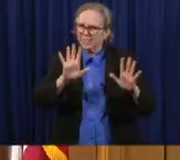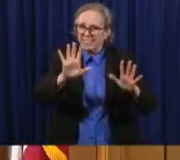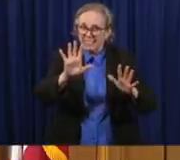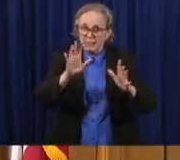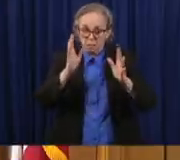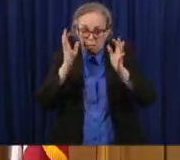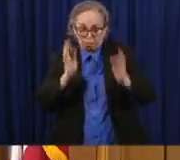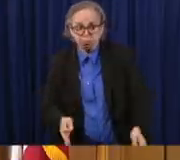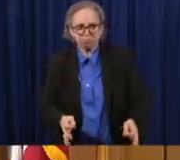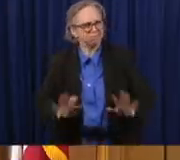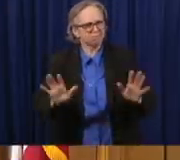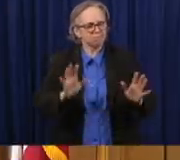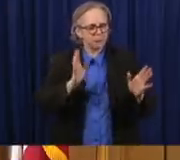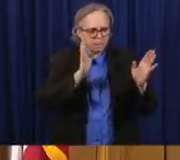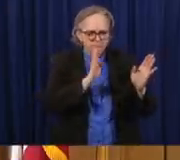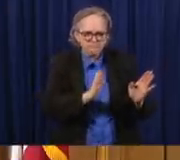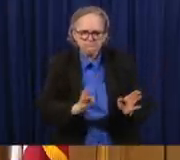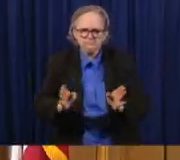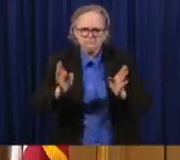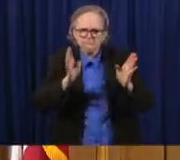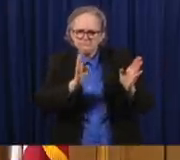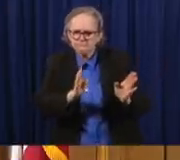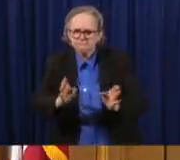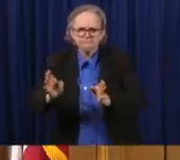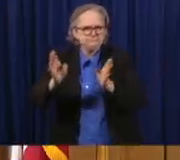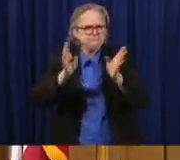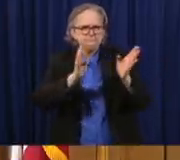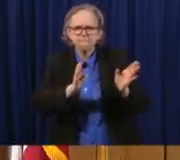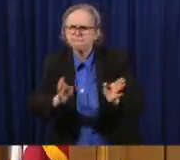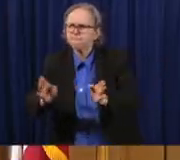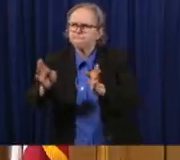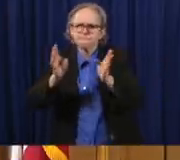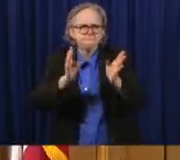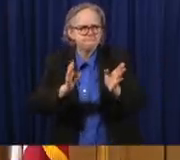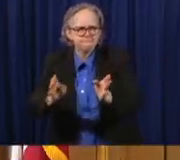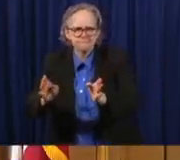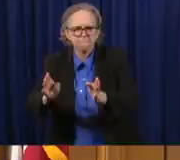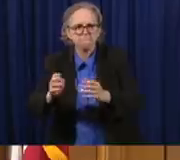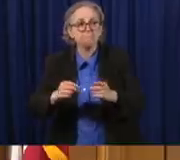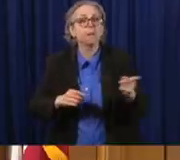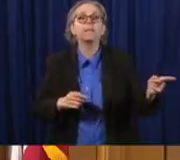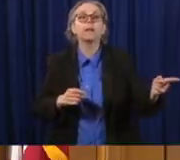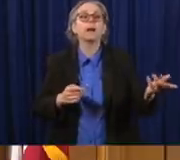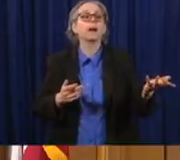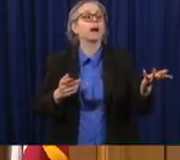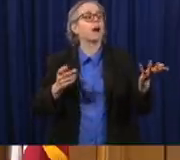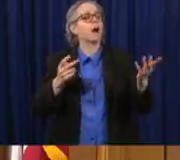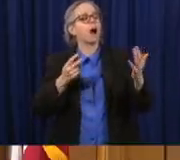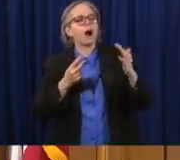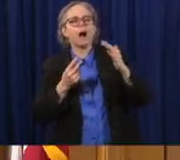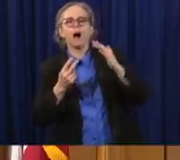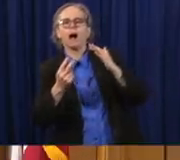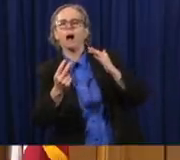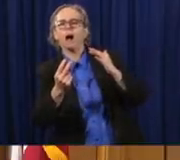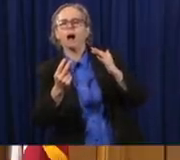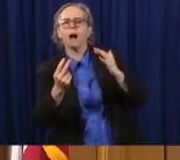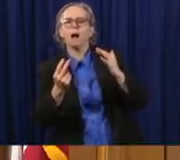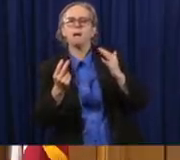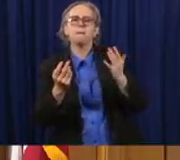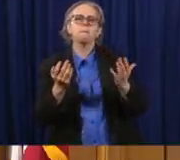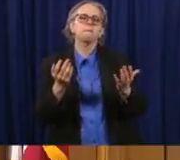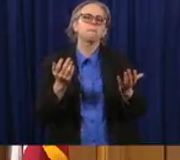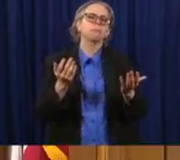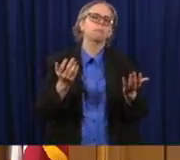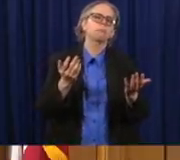a plan, but the plan's not done yet. But they gave me a glimpse of what, I orally presented it to